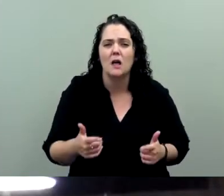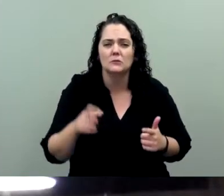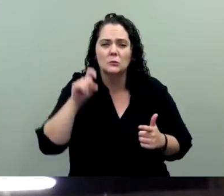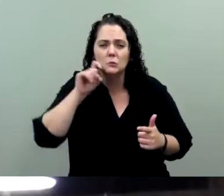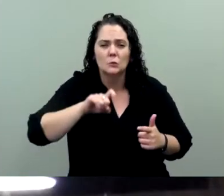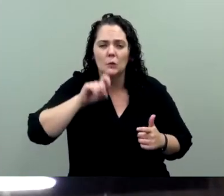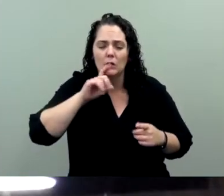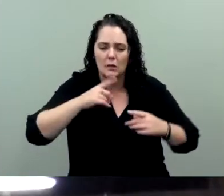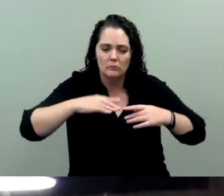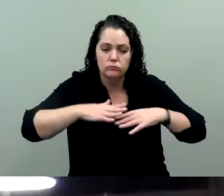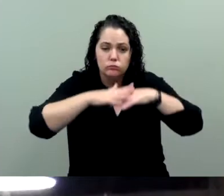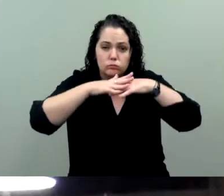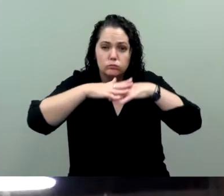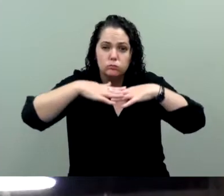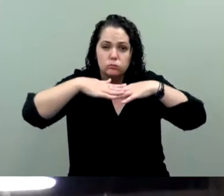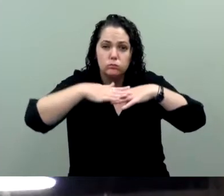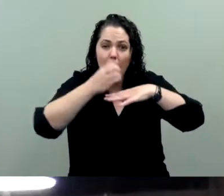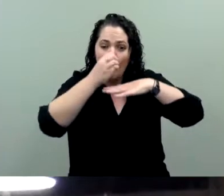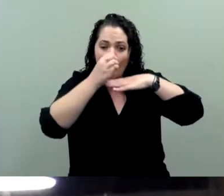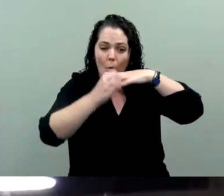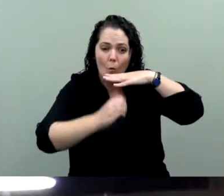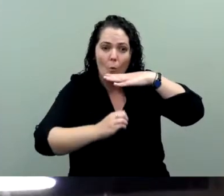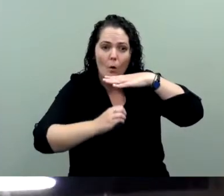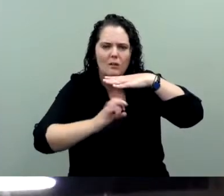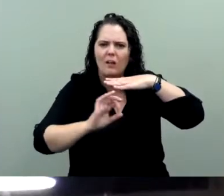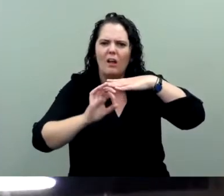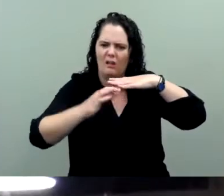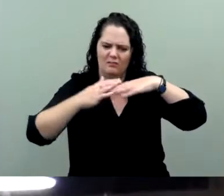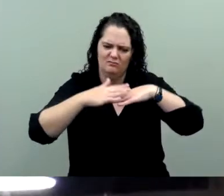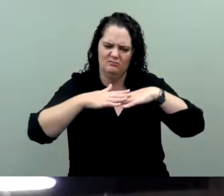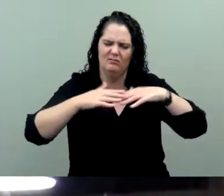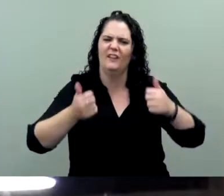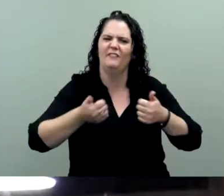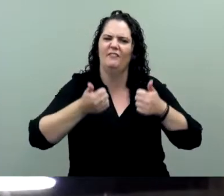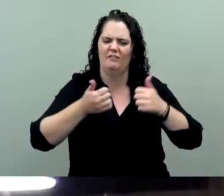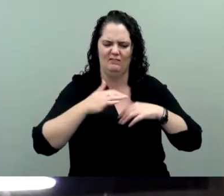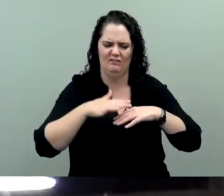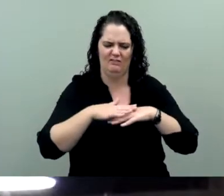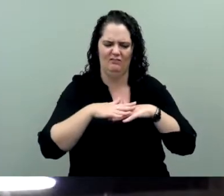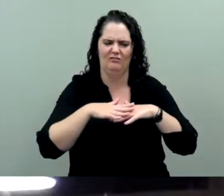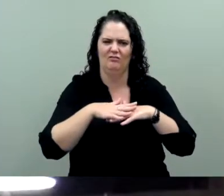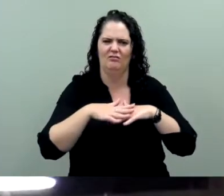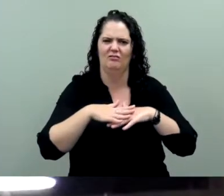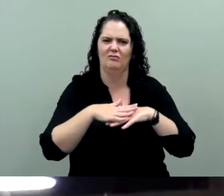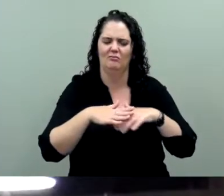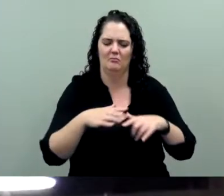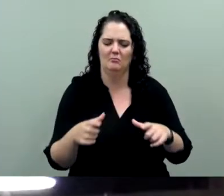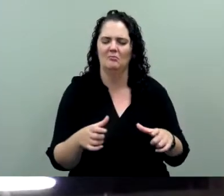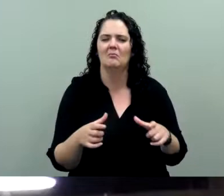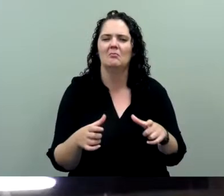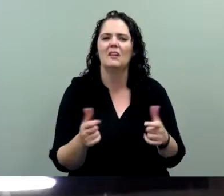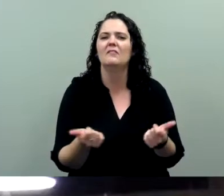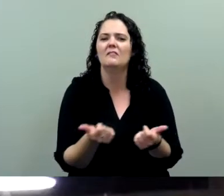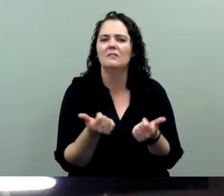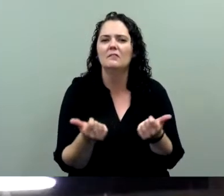submerge those pieces of the avocado pit completely. You just need enough water in the bottom of your pan there